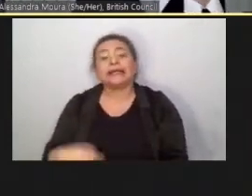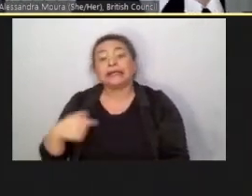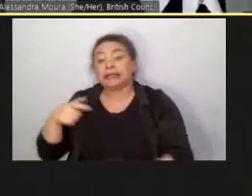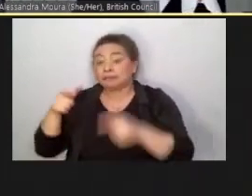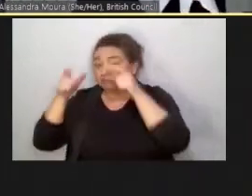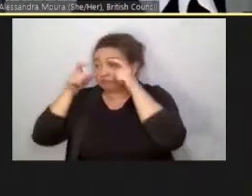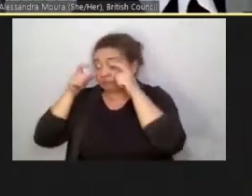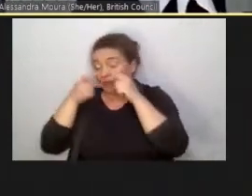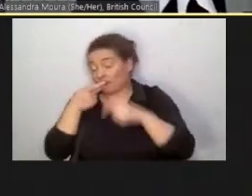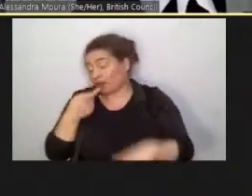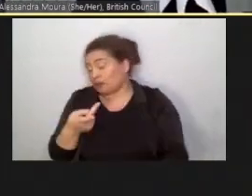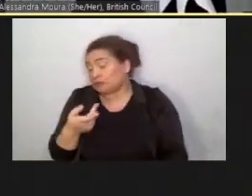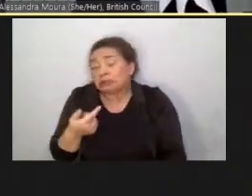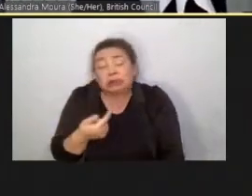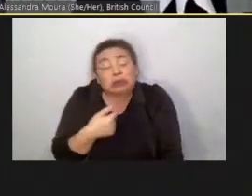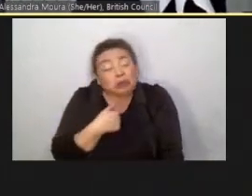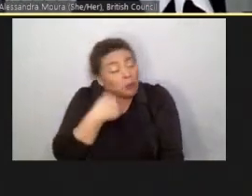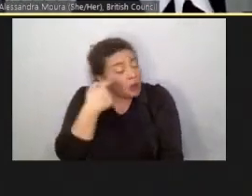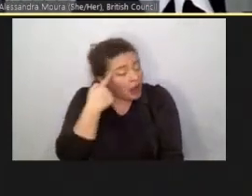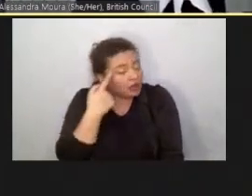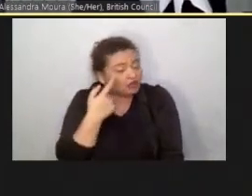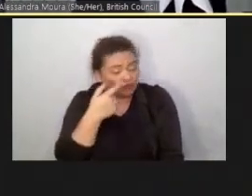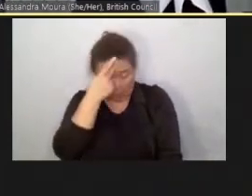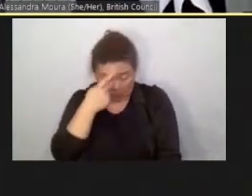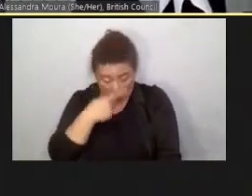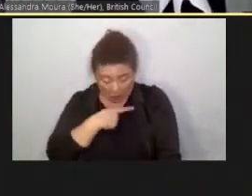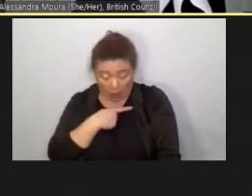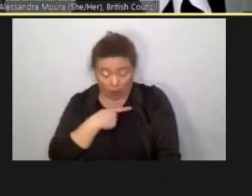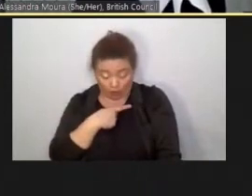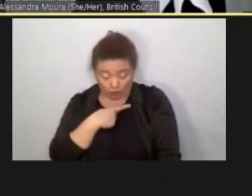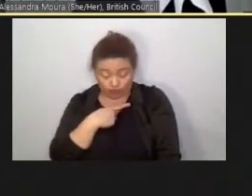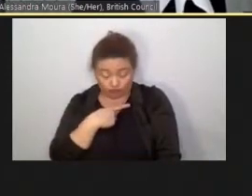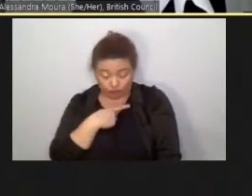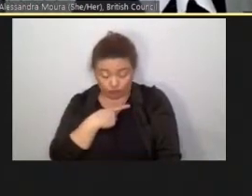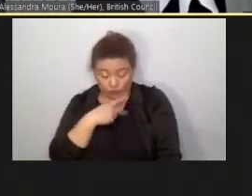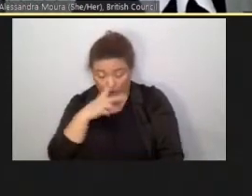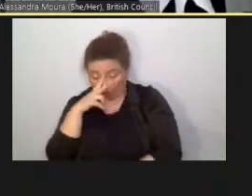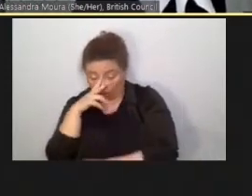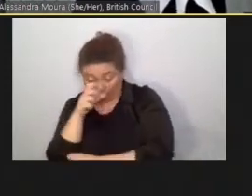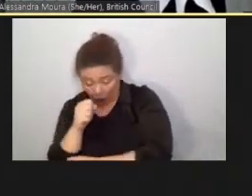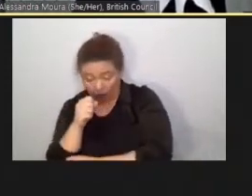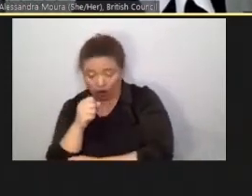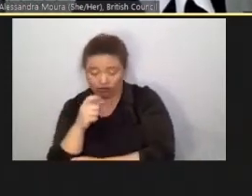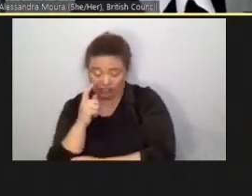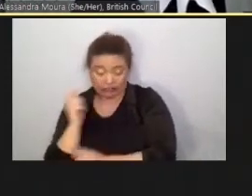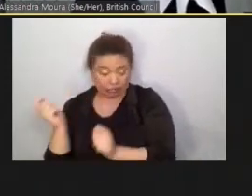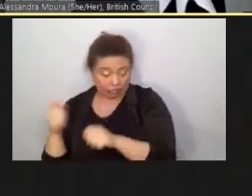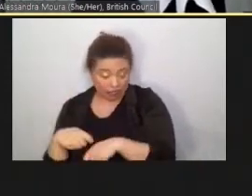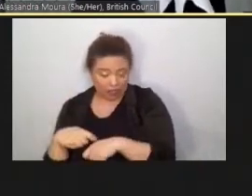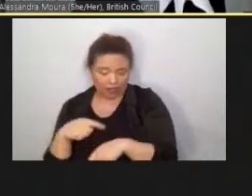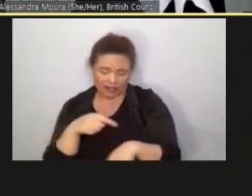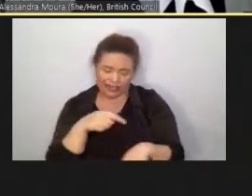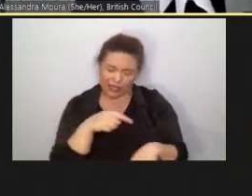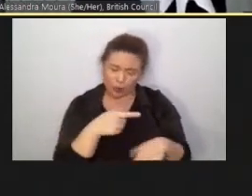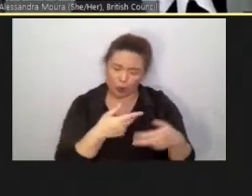and where I can work on and improve. I thought it was a good planner.